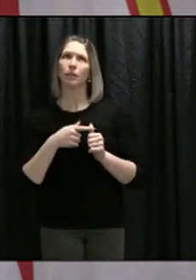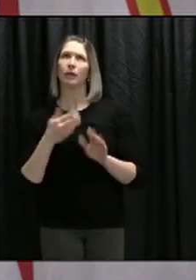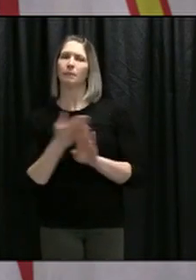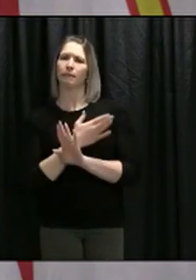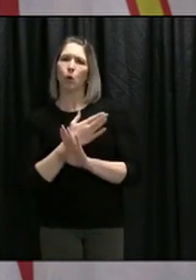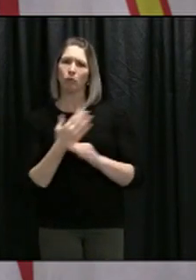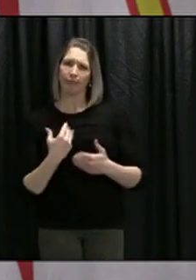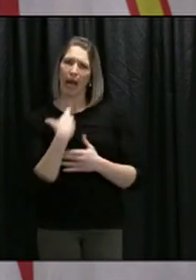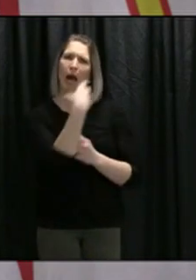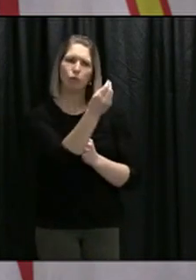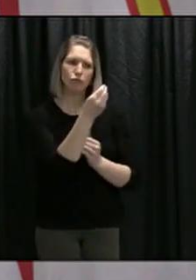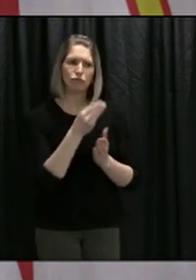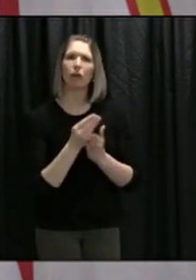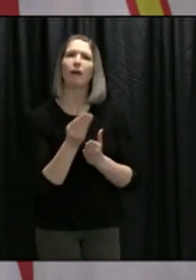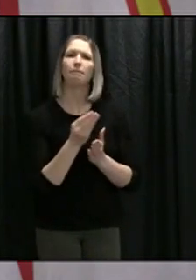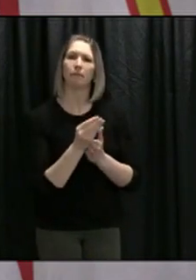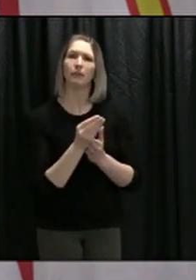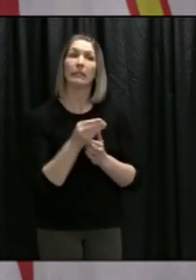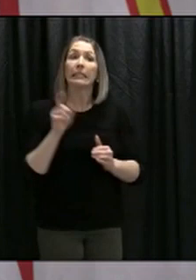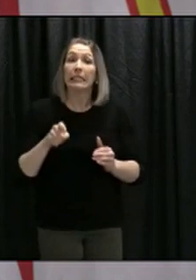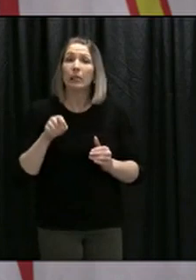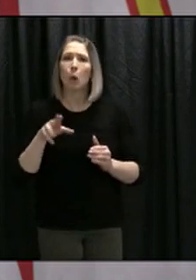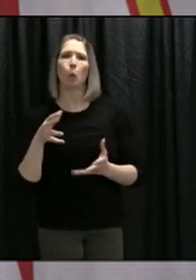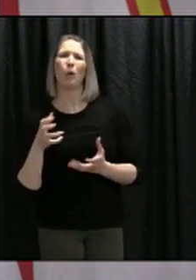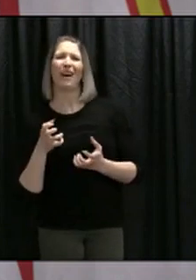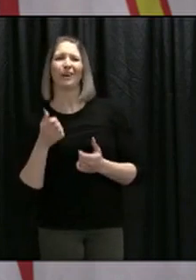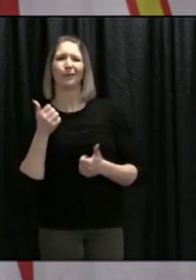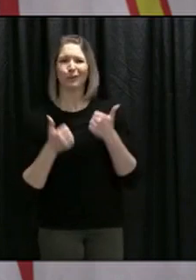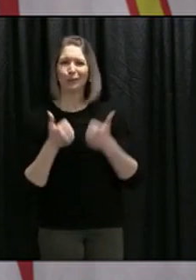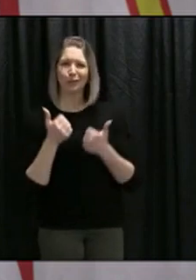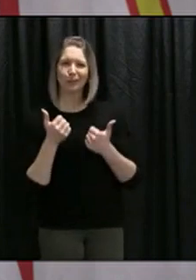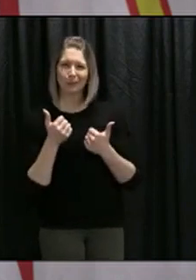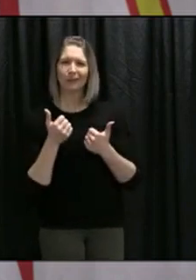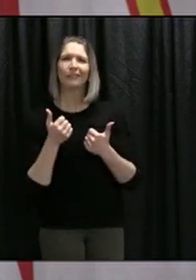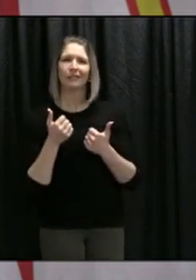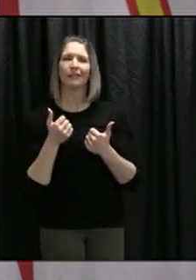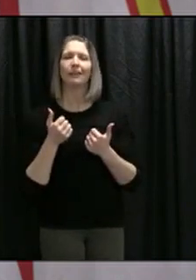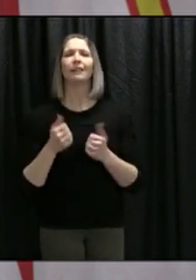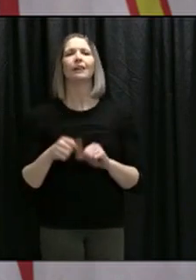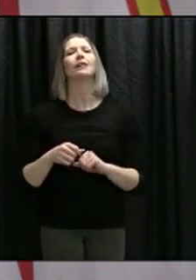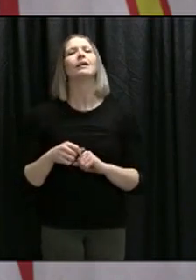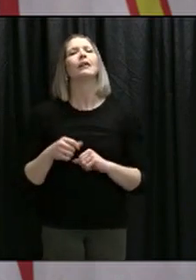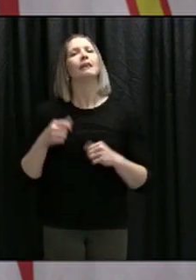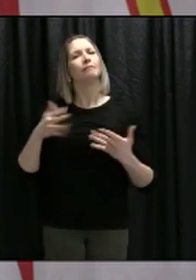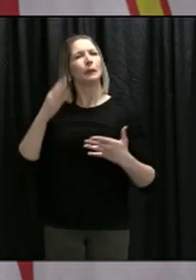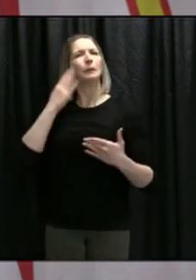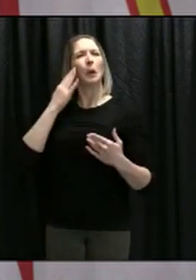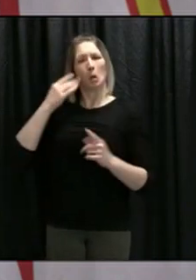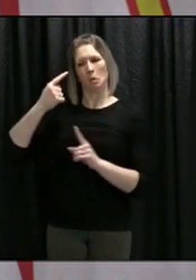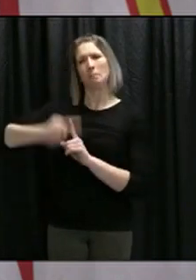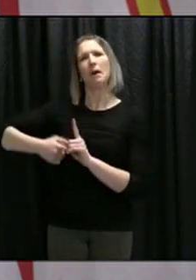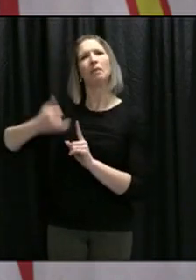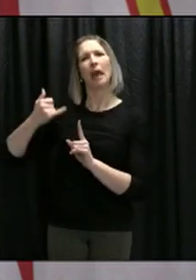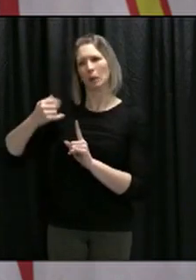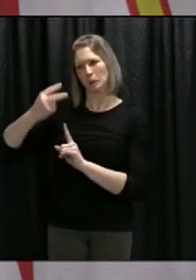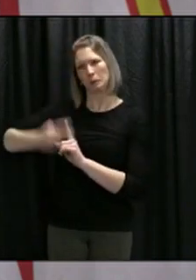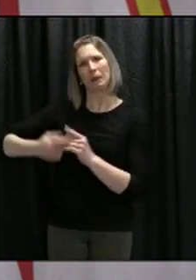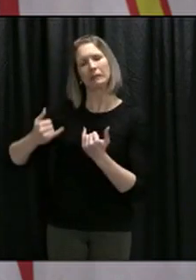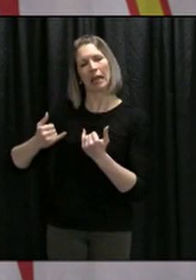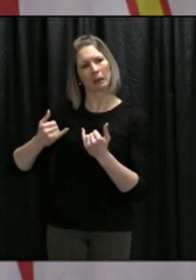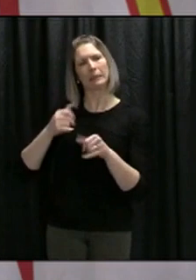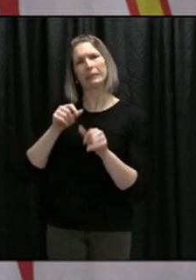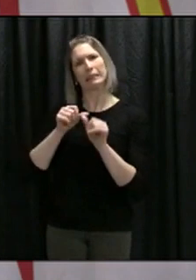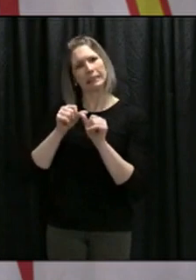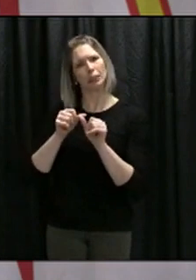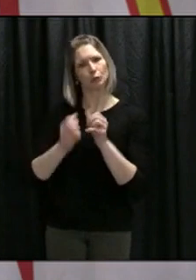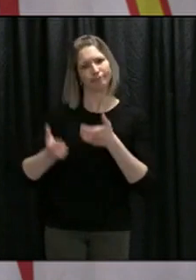of government to ensure that the health guidelines that the Chief Medical Officer has put in place, we're working with them to